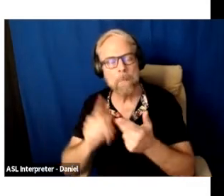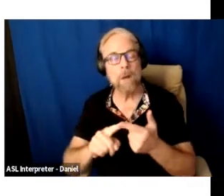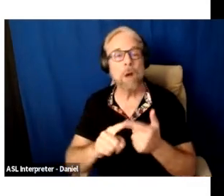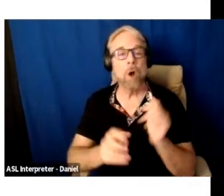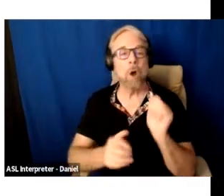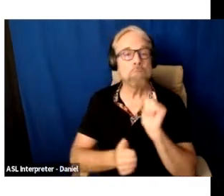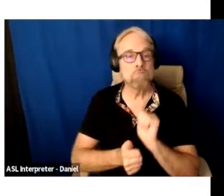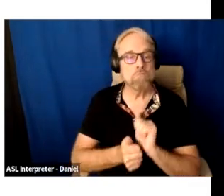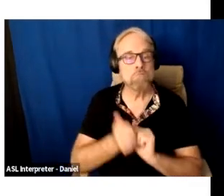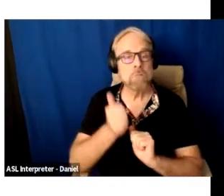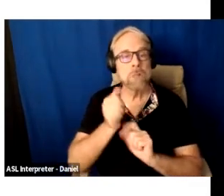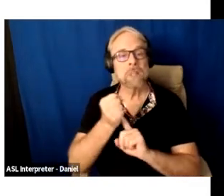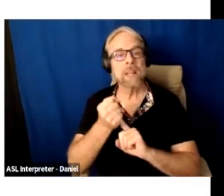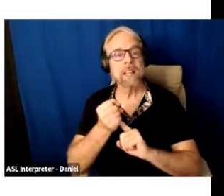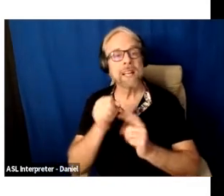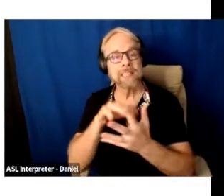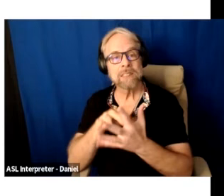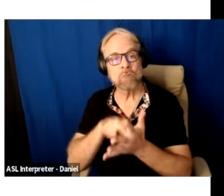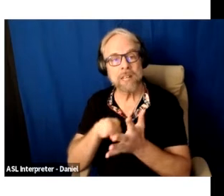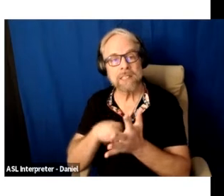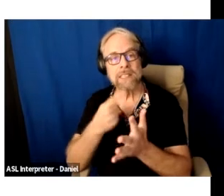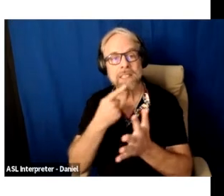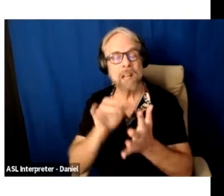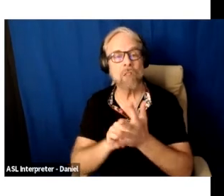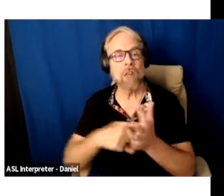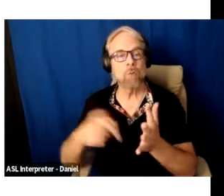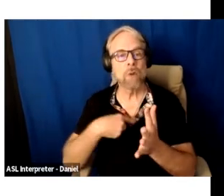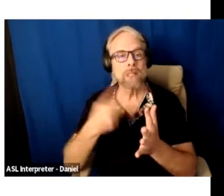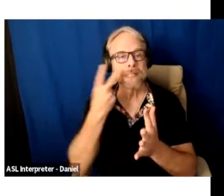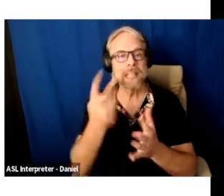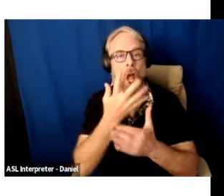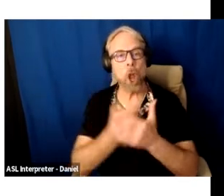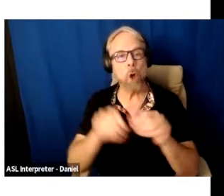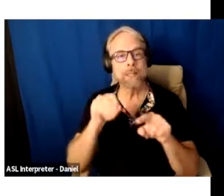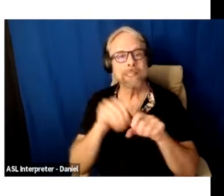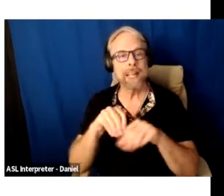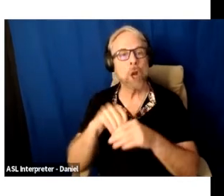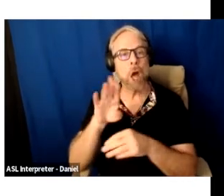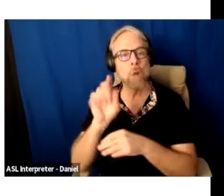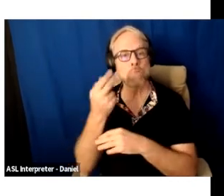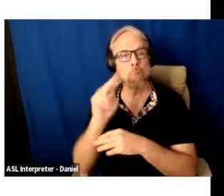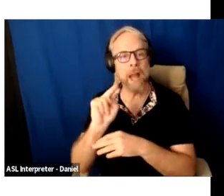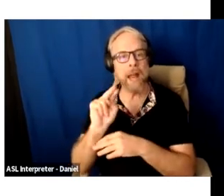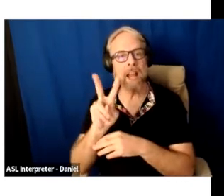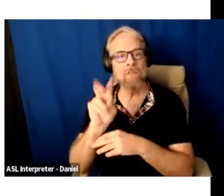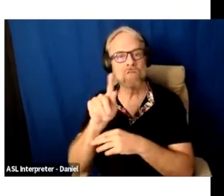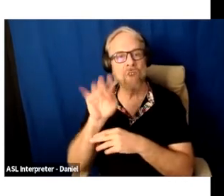cases, the studies indicate that we see a loss in brain volume associated